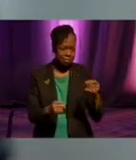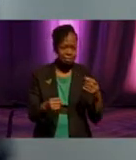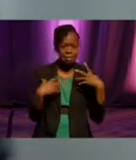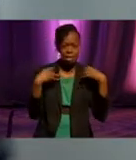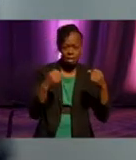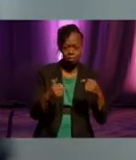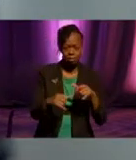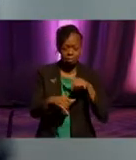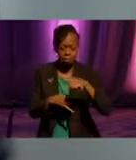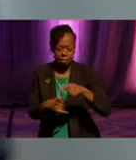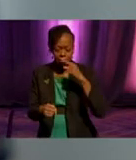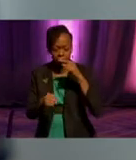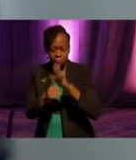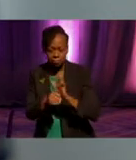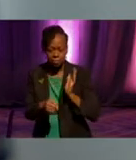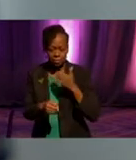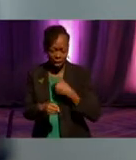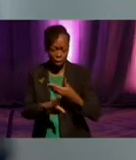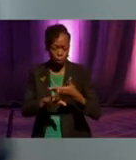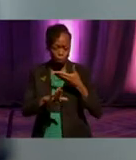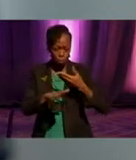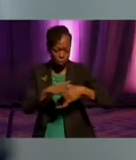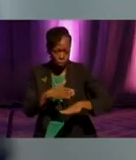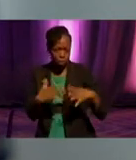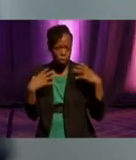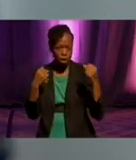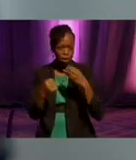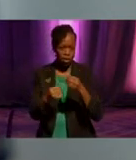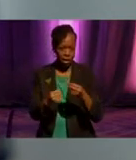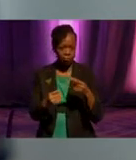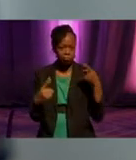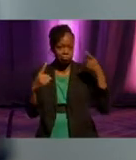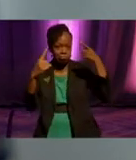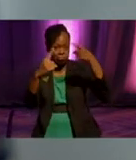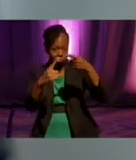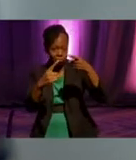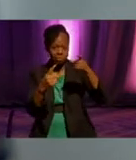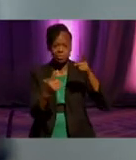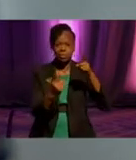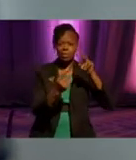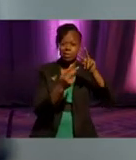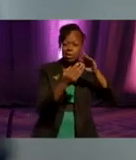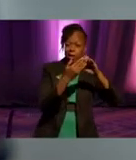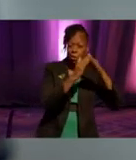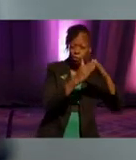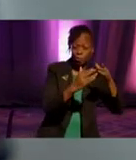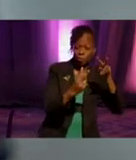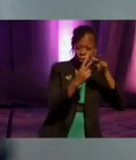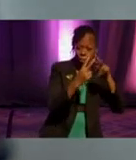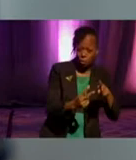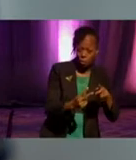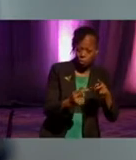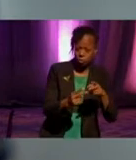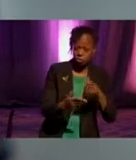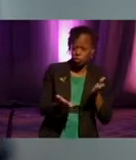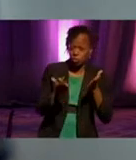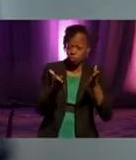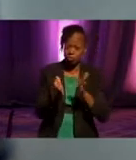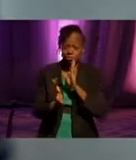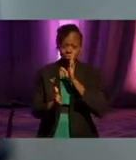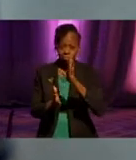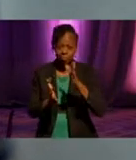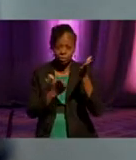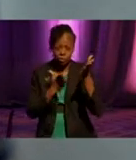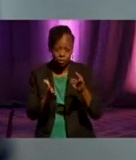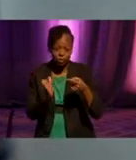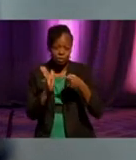to our perinatal health and wellness goals. Community partners offering direct service programs such as WIC and maternal, infant, and